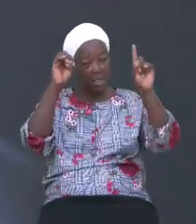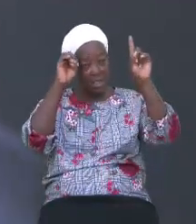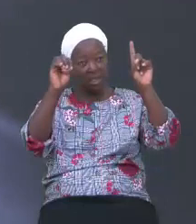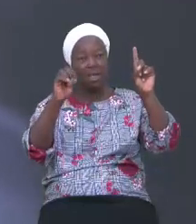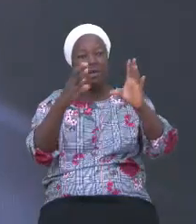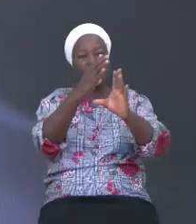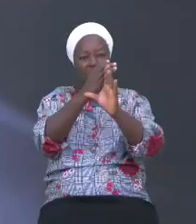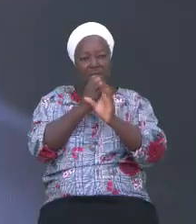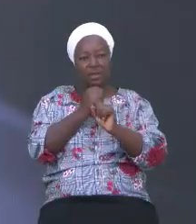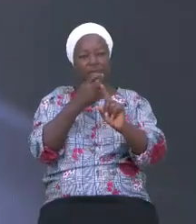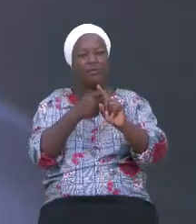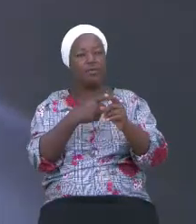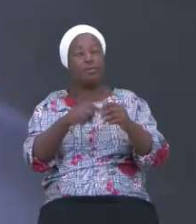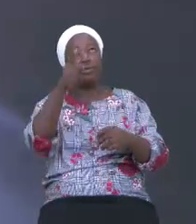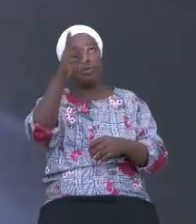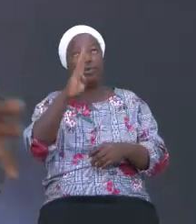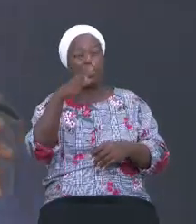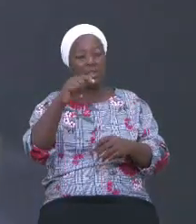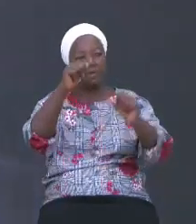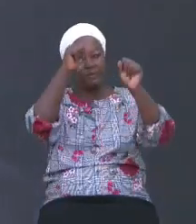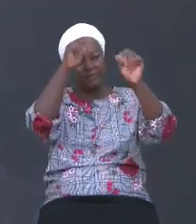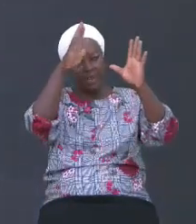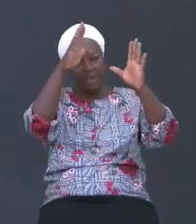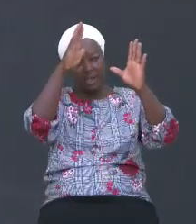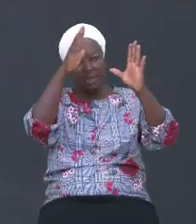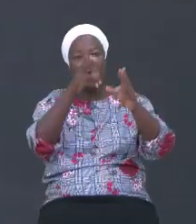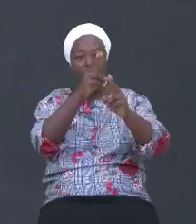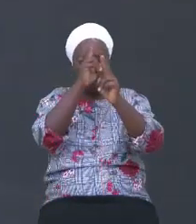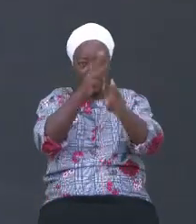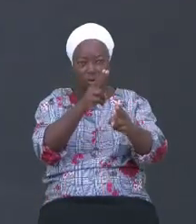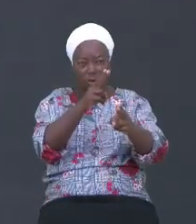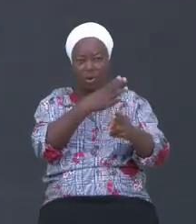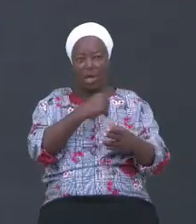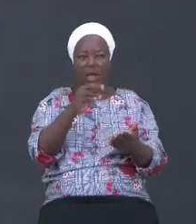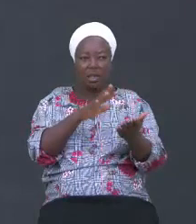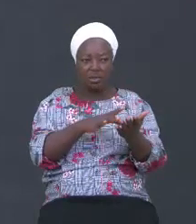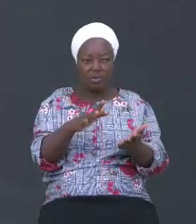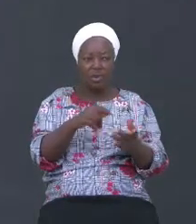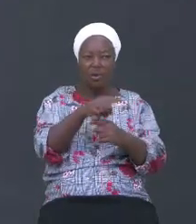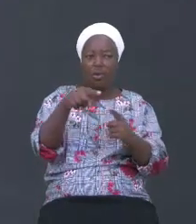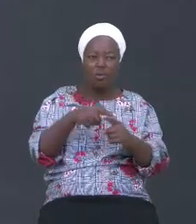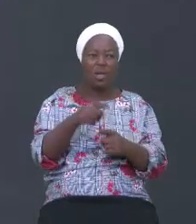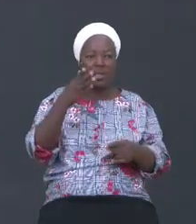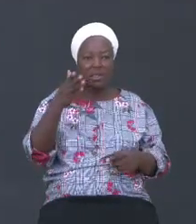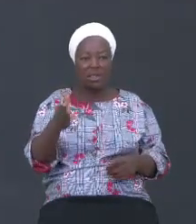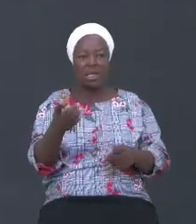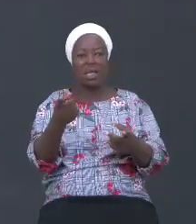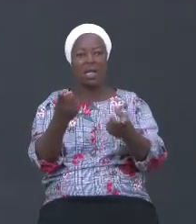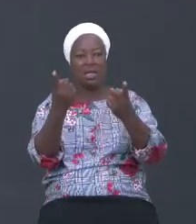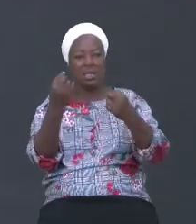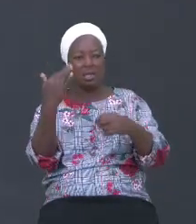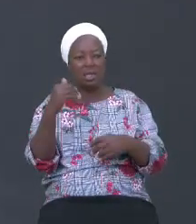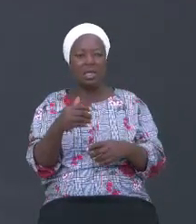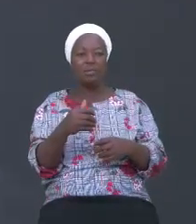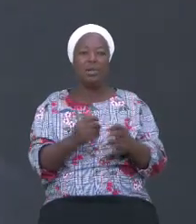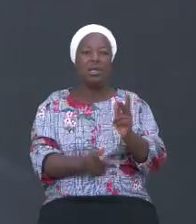received from God the Father honor and glory when there came